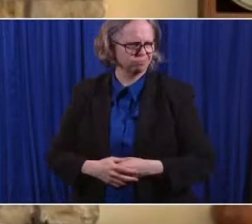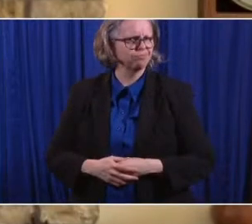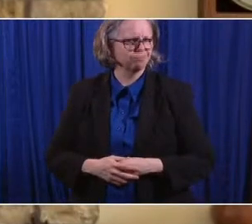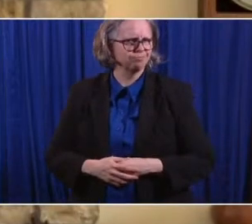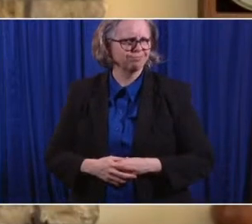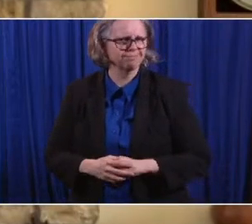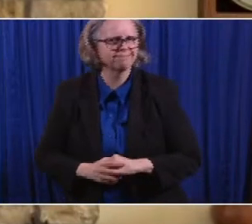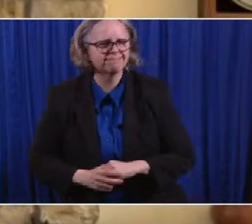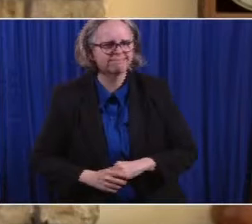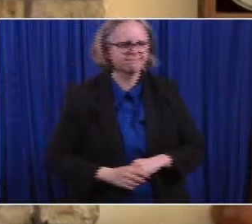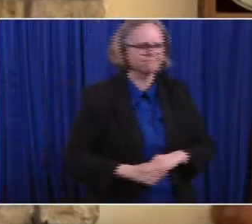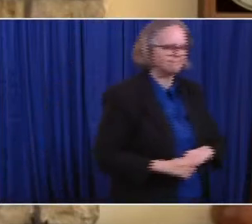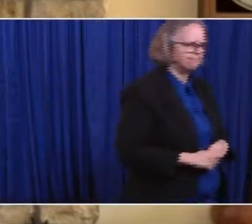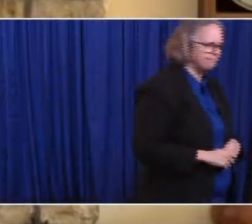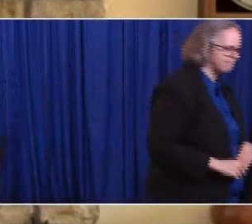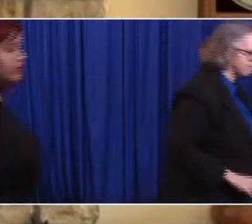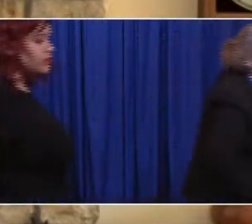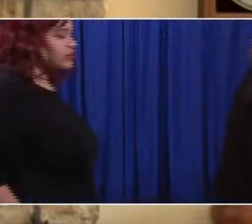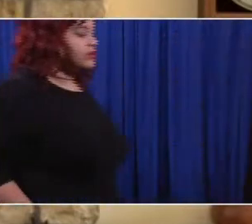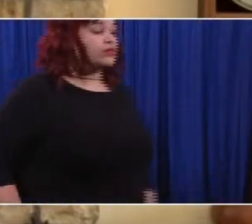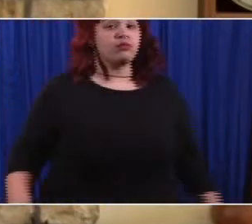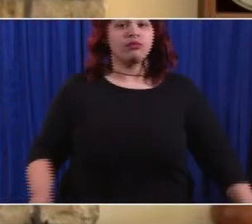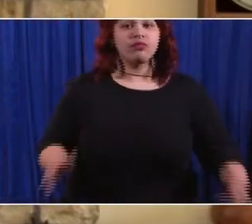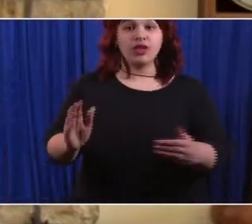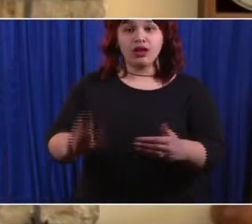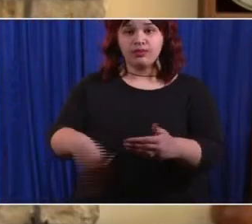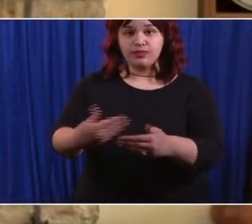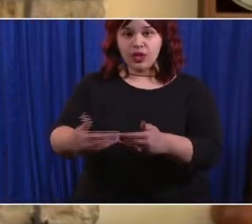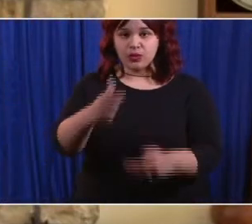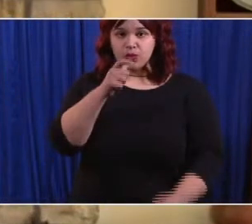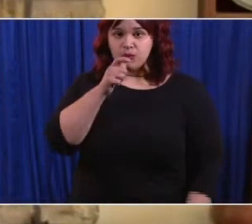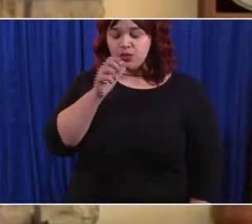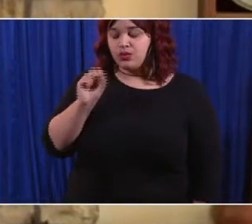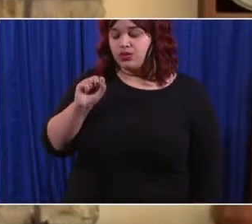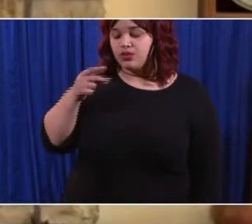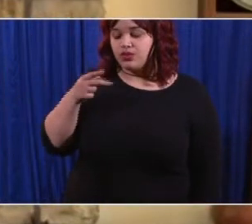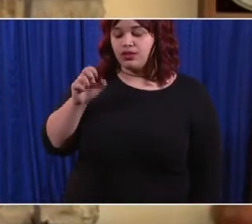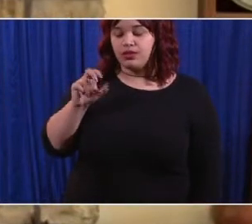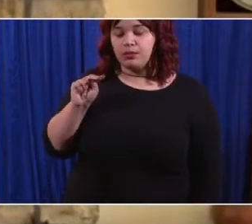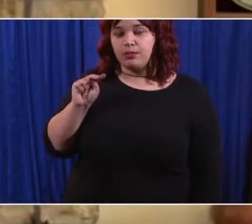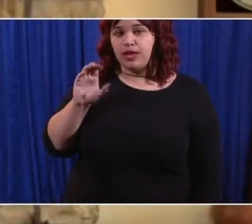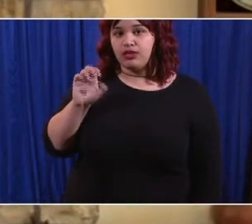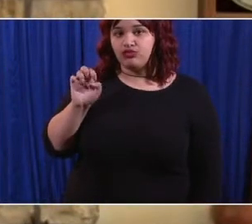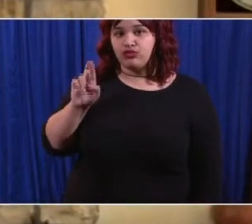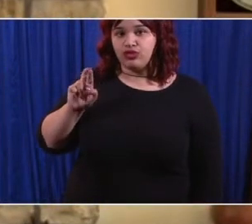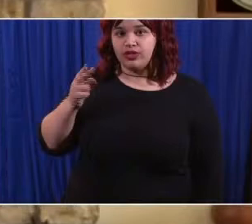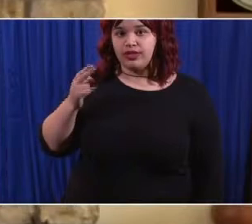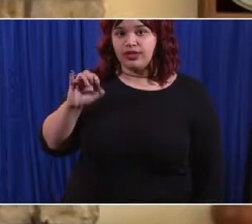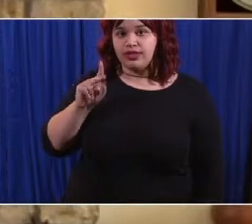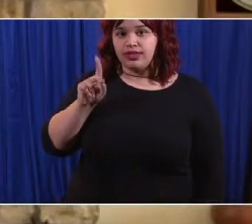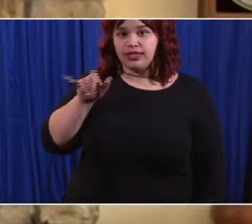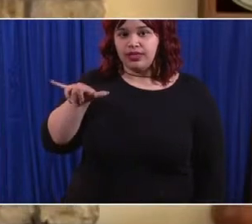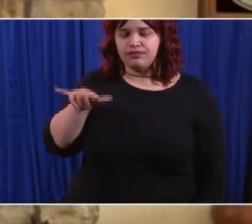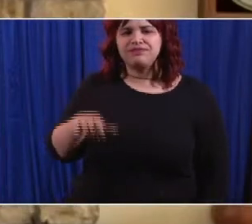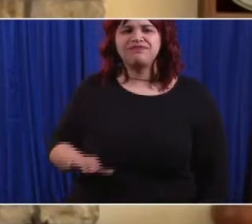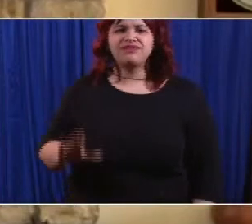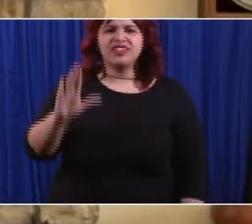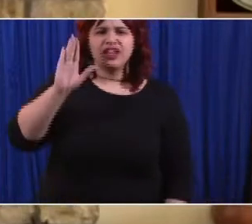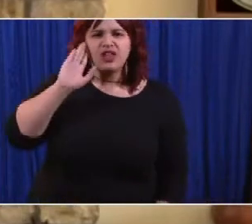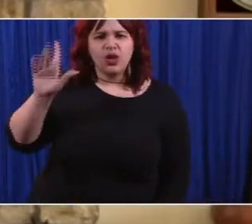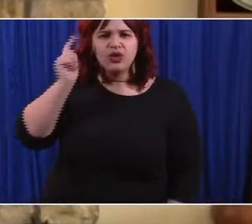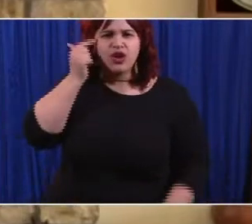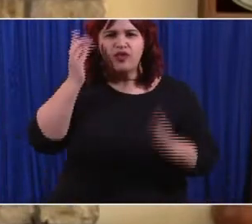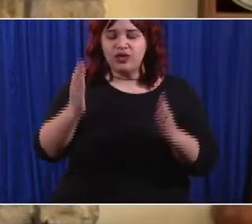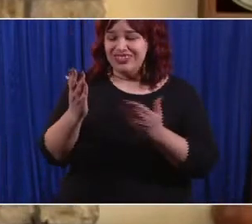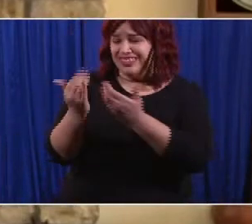Next question is from Spencer Hickey at Hannah News Service. Thank you. Governor, the director of the CDC this